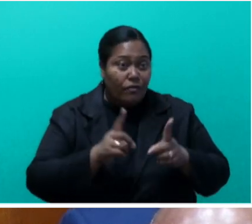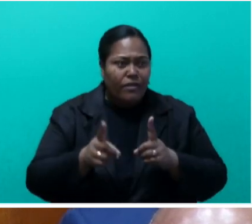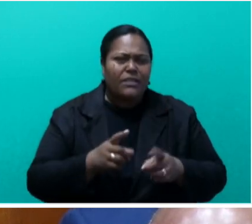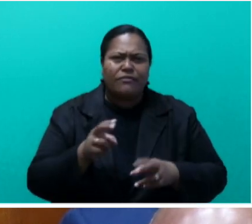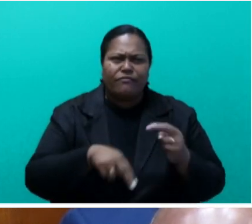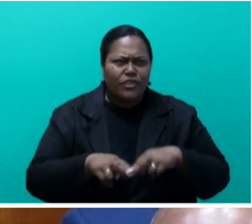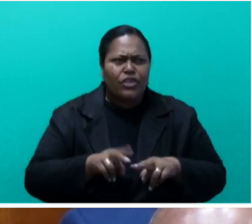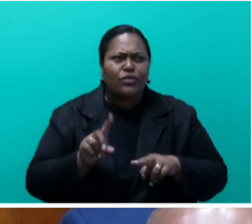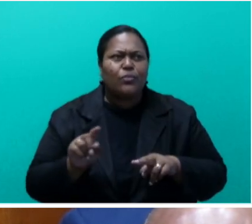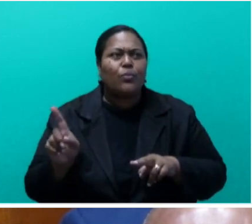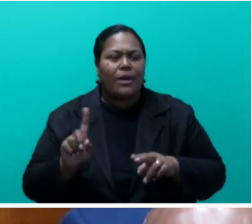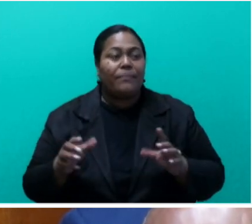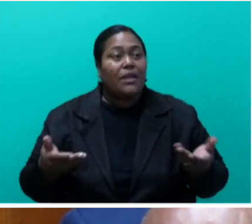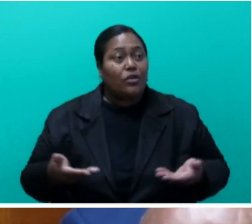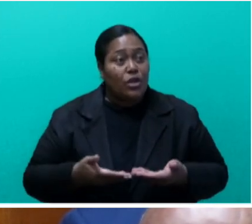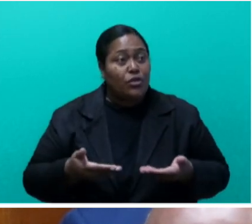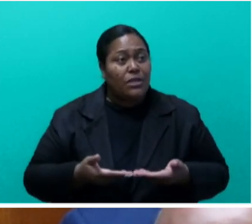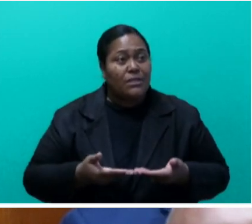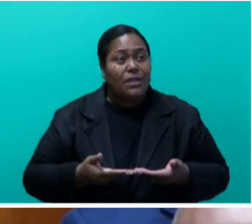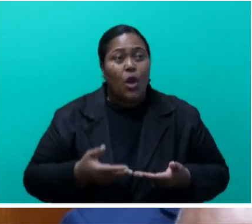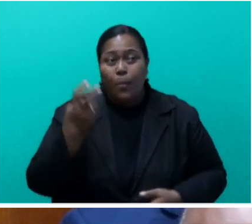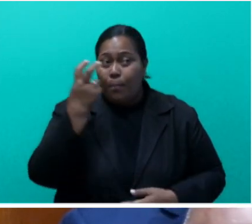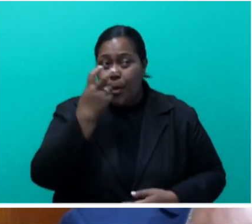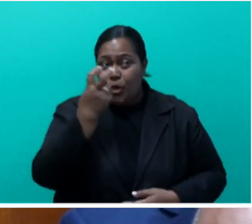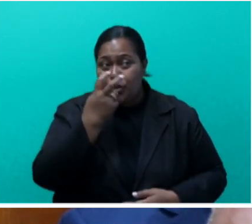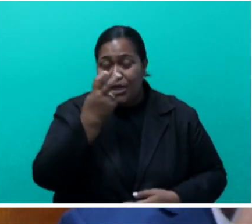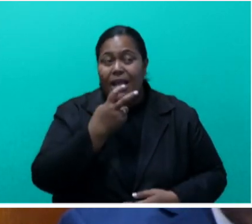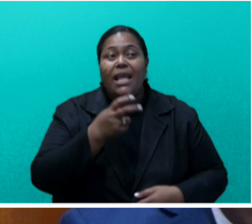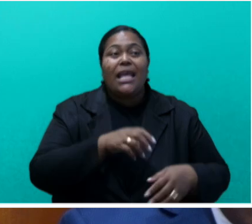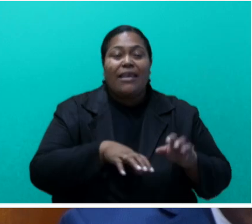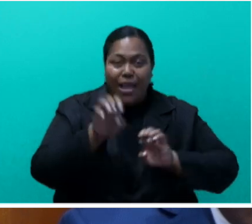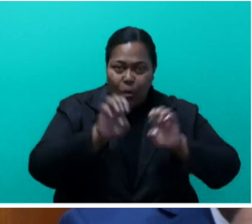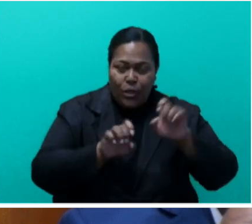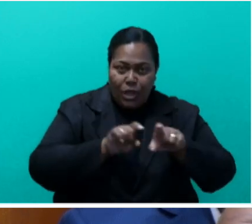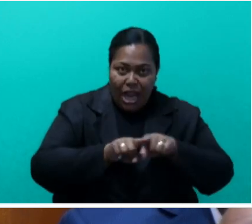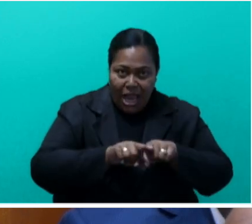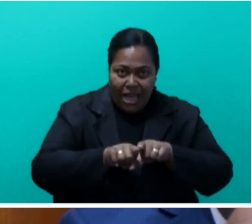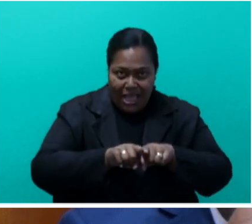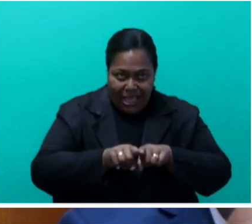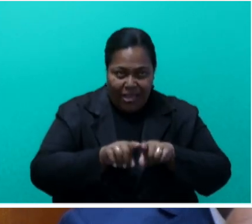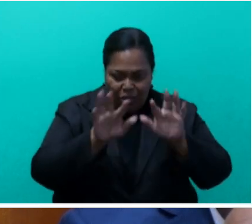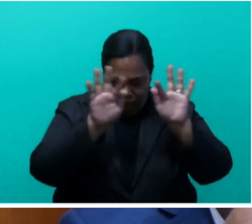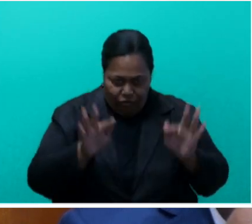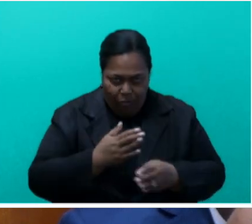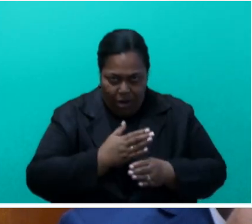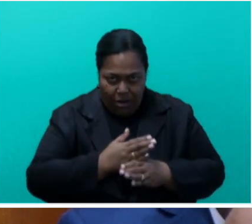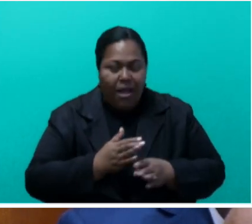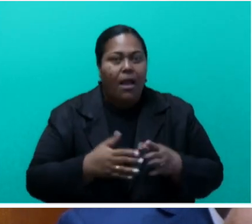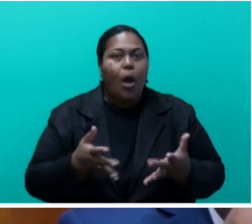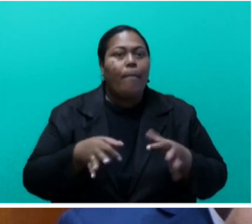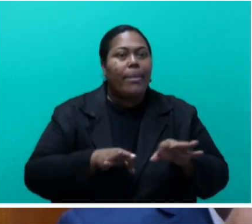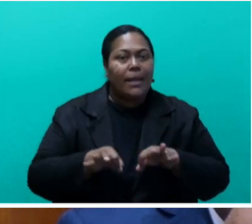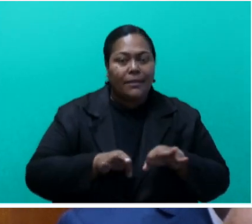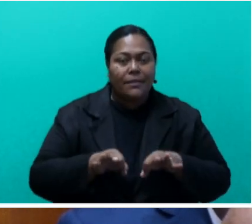was the introduction of a monitoring, evaluation, and learning framework so that we can monitor and evaluate